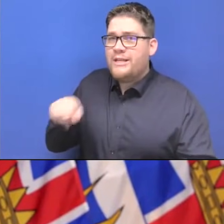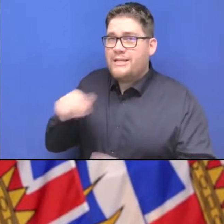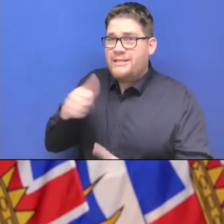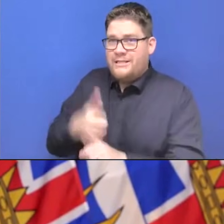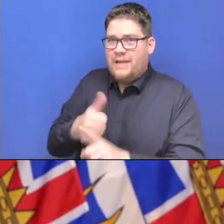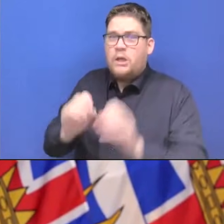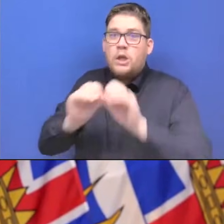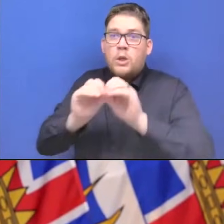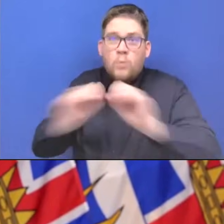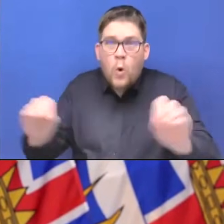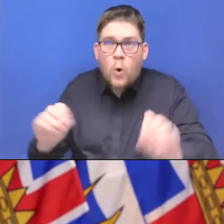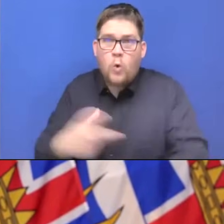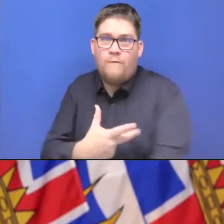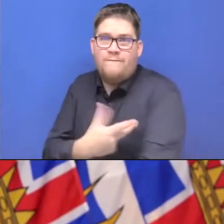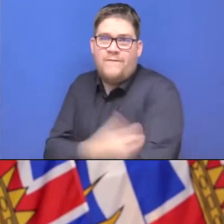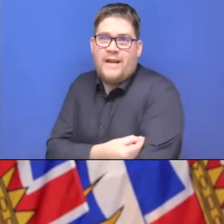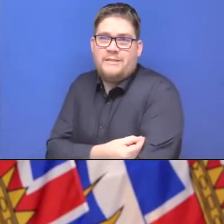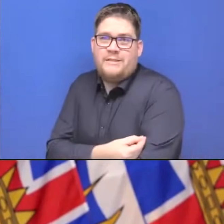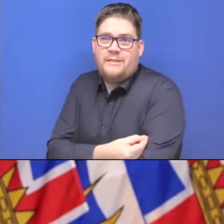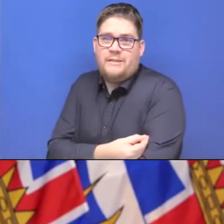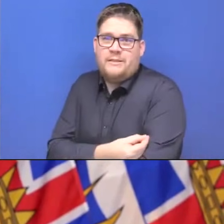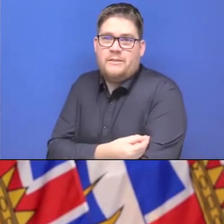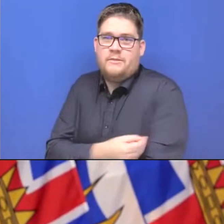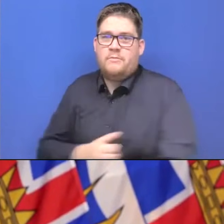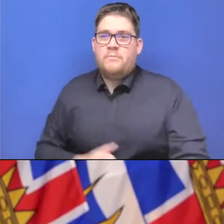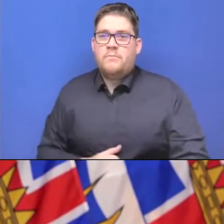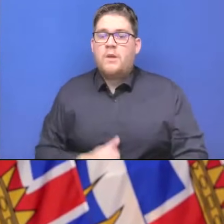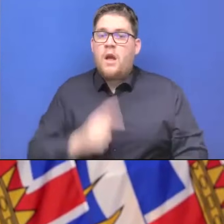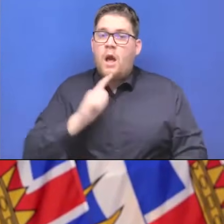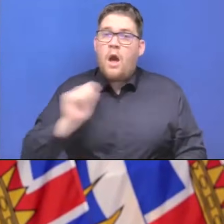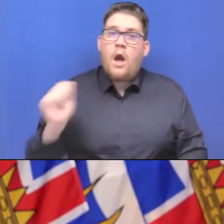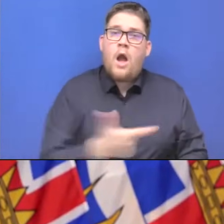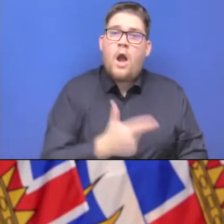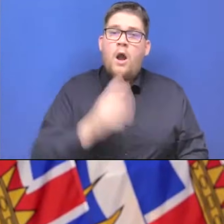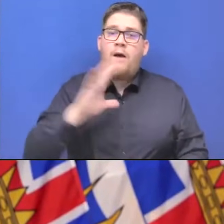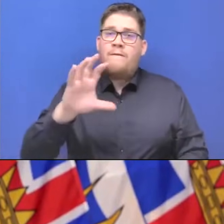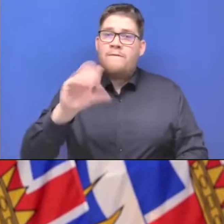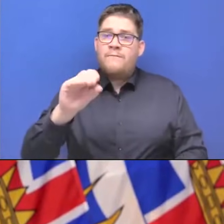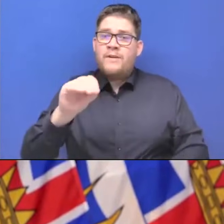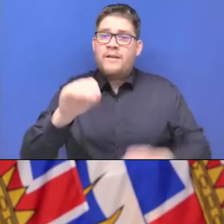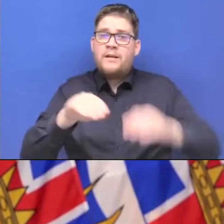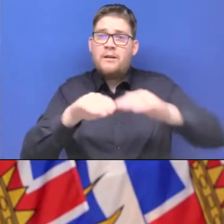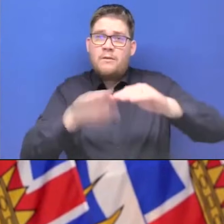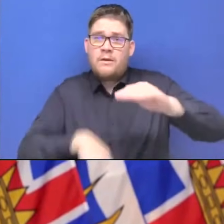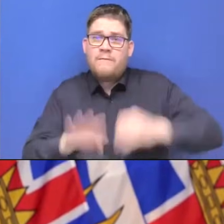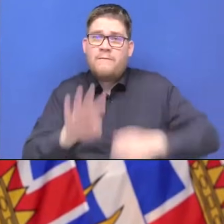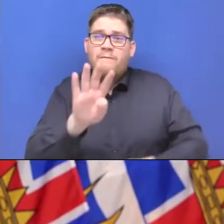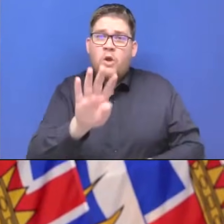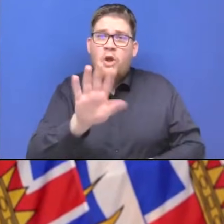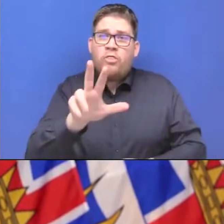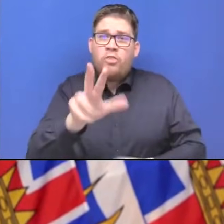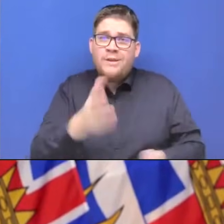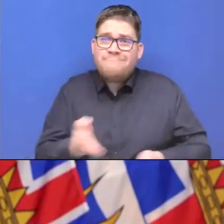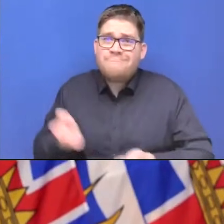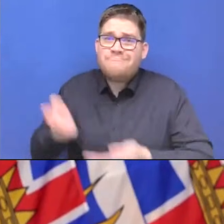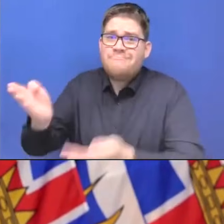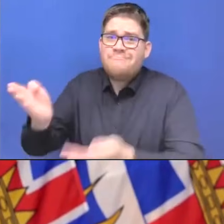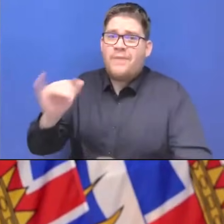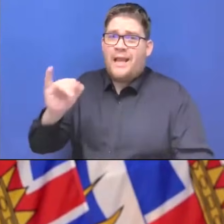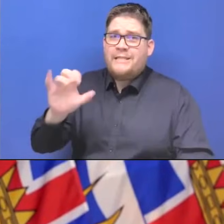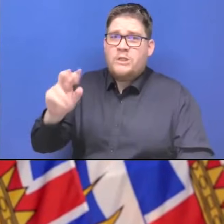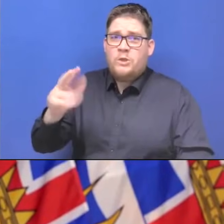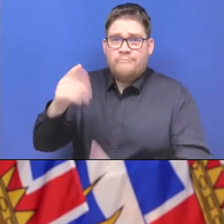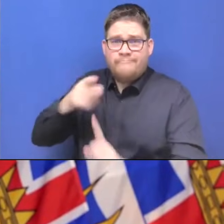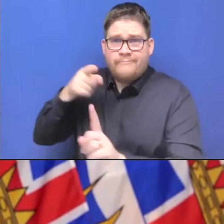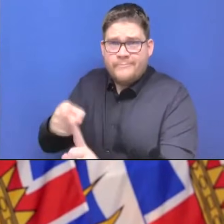And under 50, all those under 50, there are 43 people in critical care today in BC with